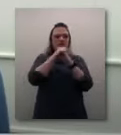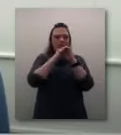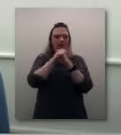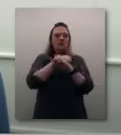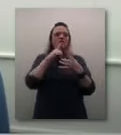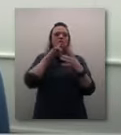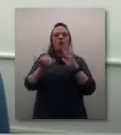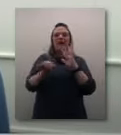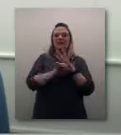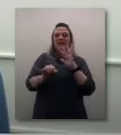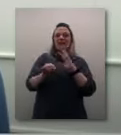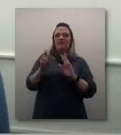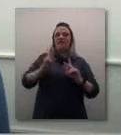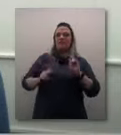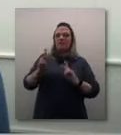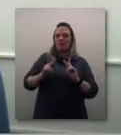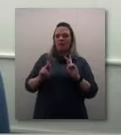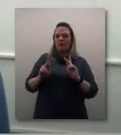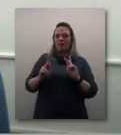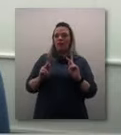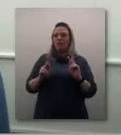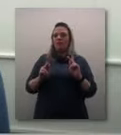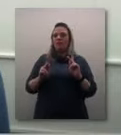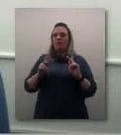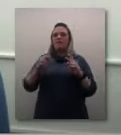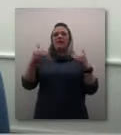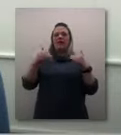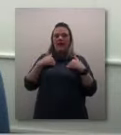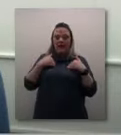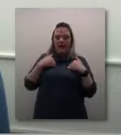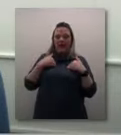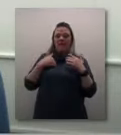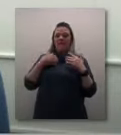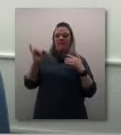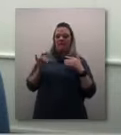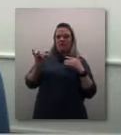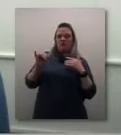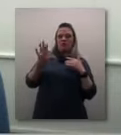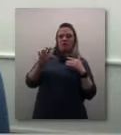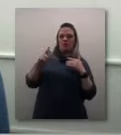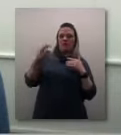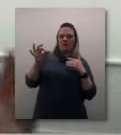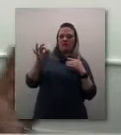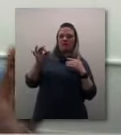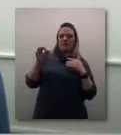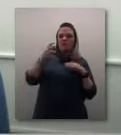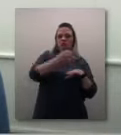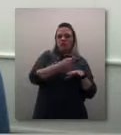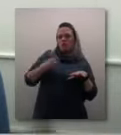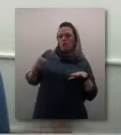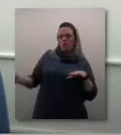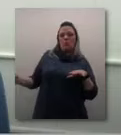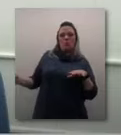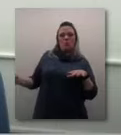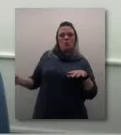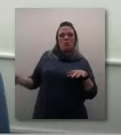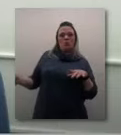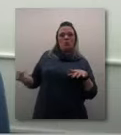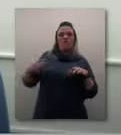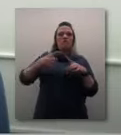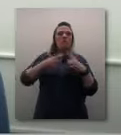identify people that are infected with COVID-19, remove them from possibility of